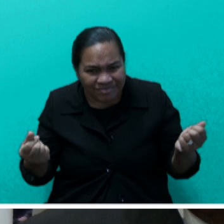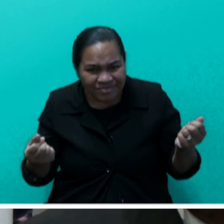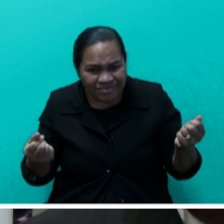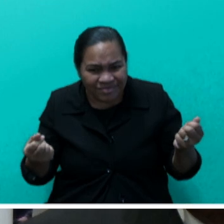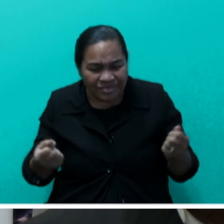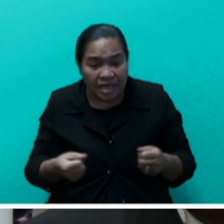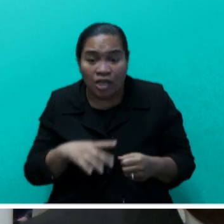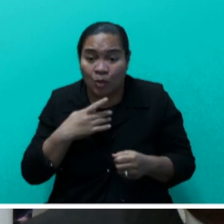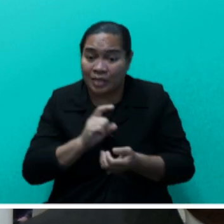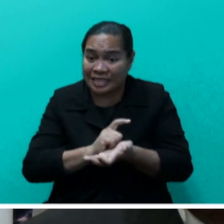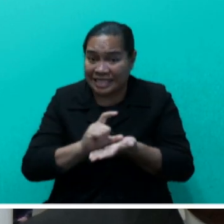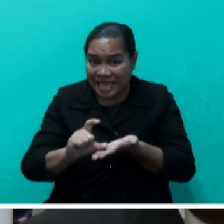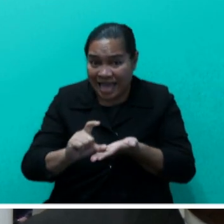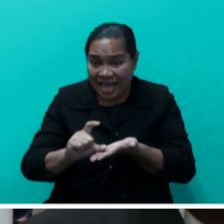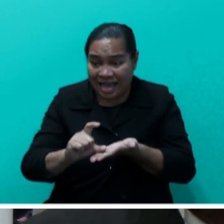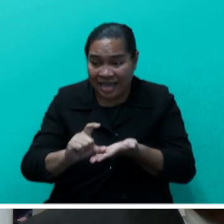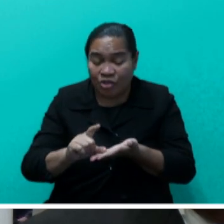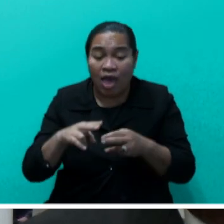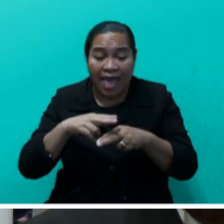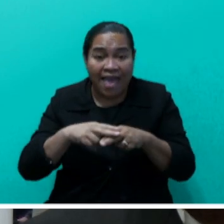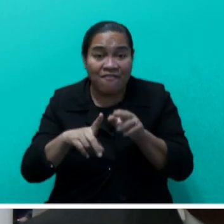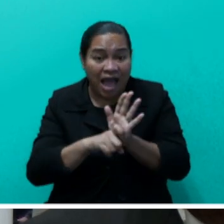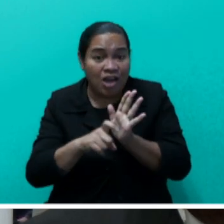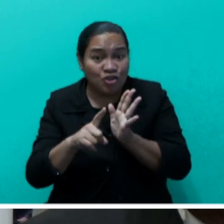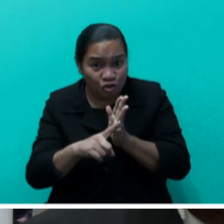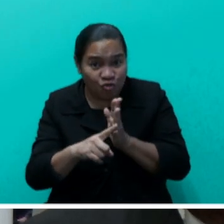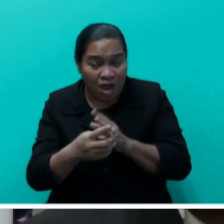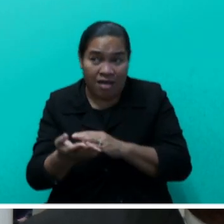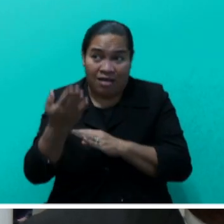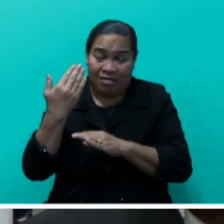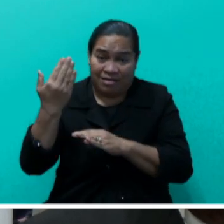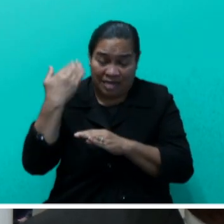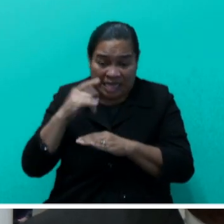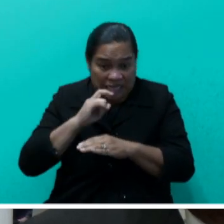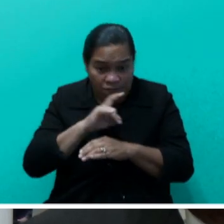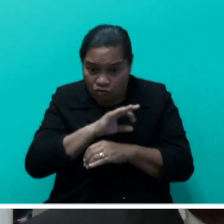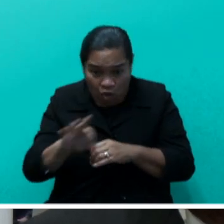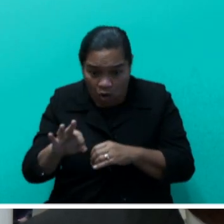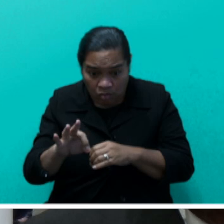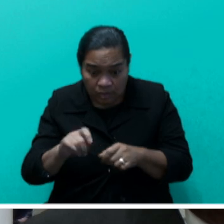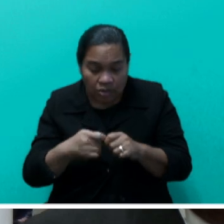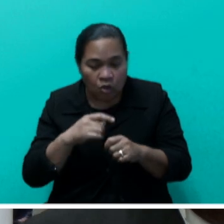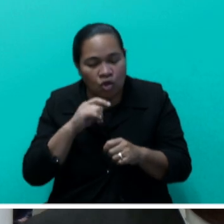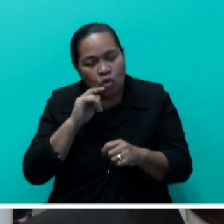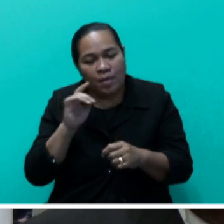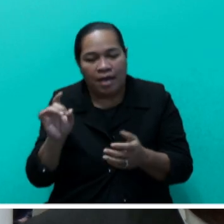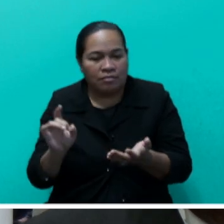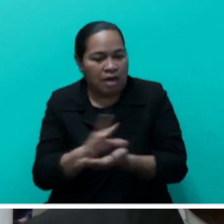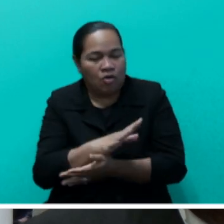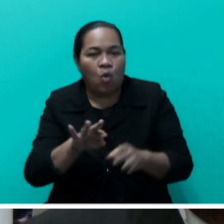was made very clear to FRU at the time that if they didn't fix it, we were going to be out of the World